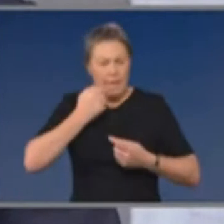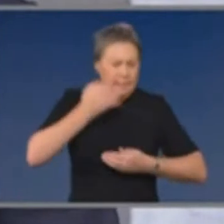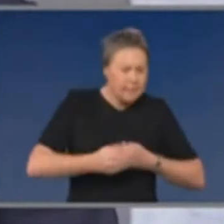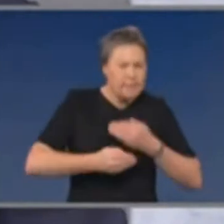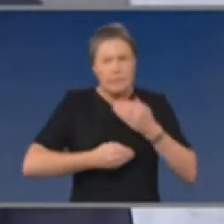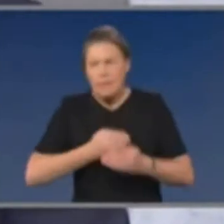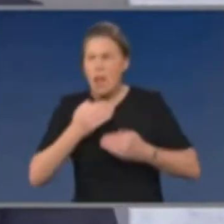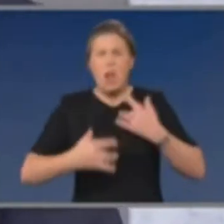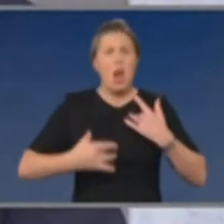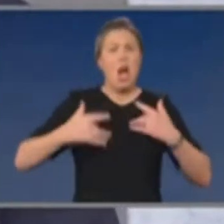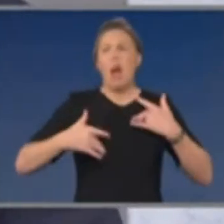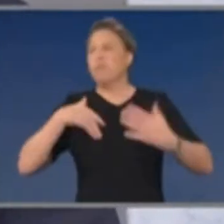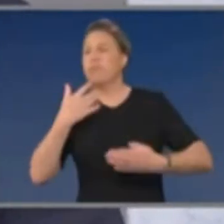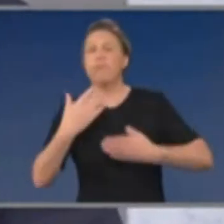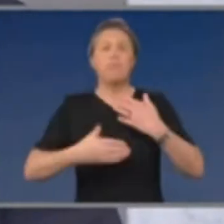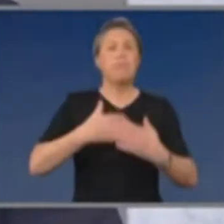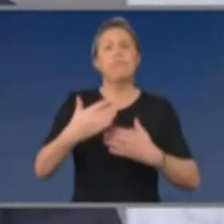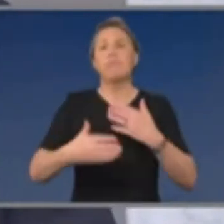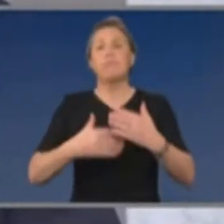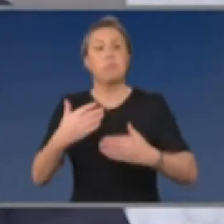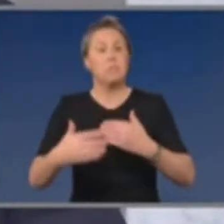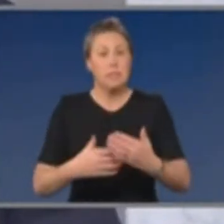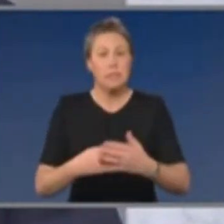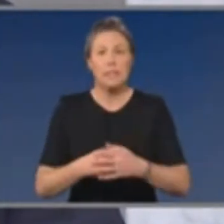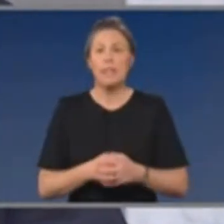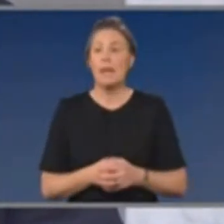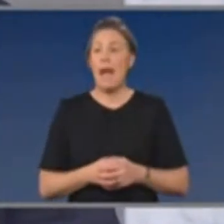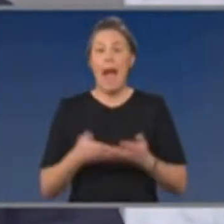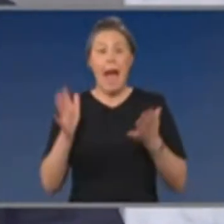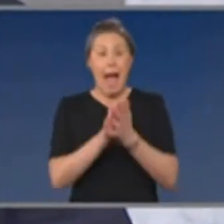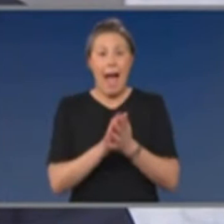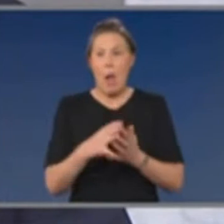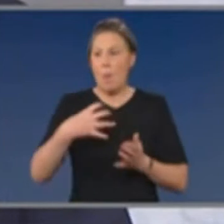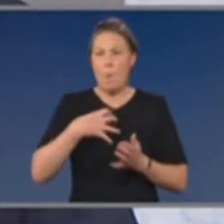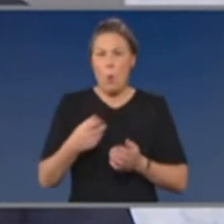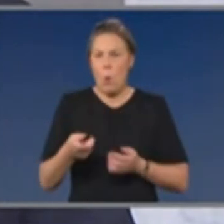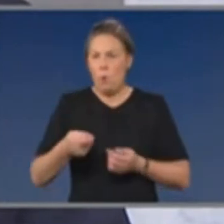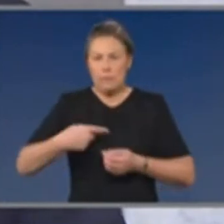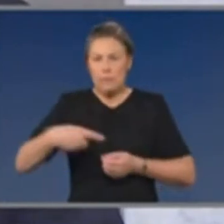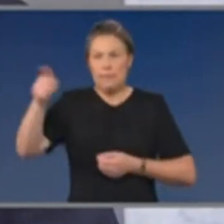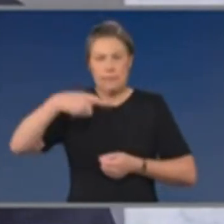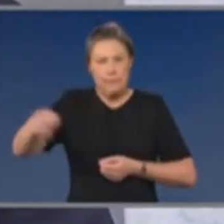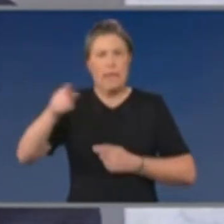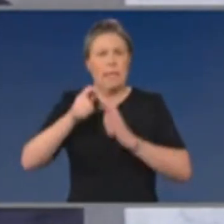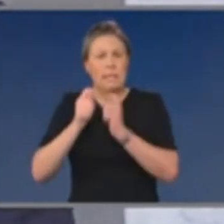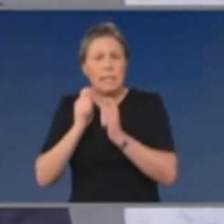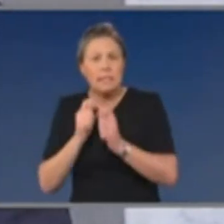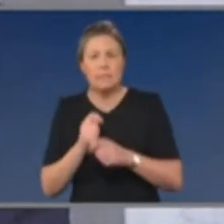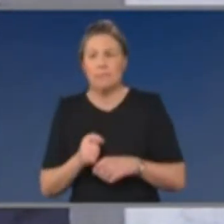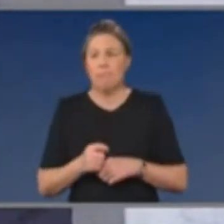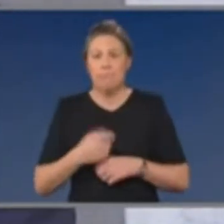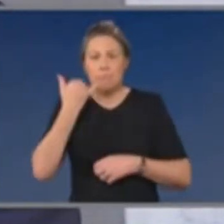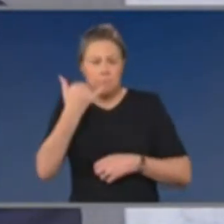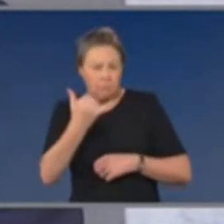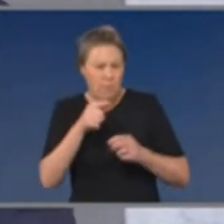South Wales is demonstrating by building that capability for tracing, for testing and so on. And that's been quite effective in this case. And